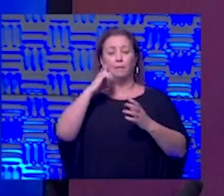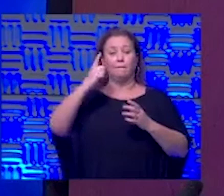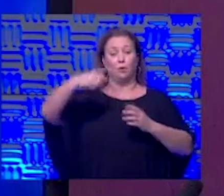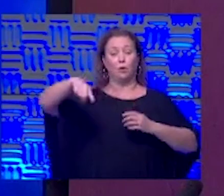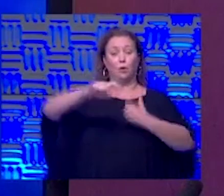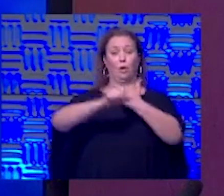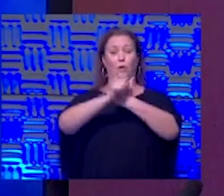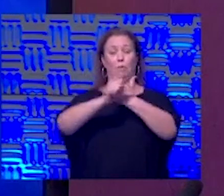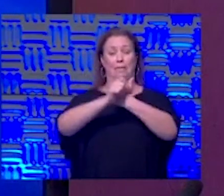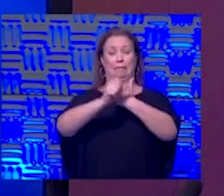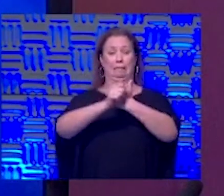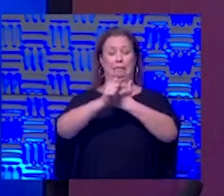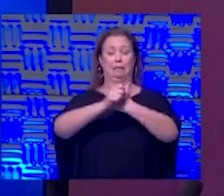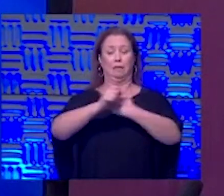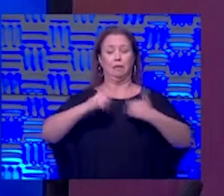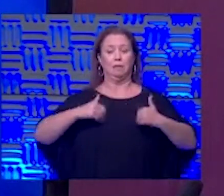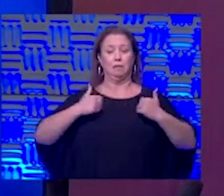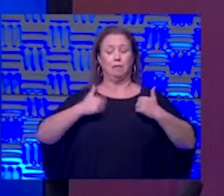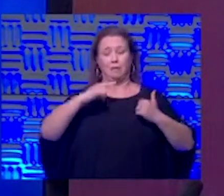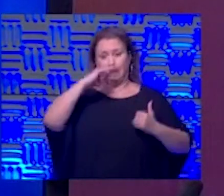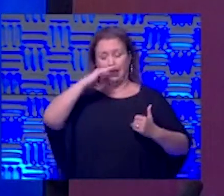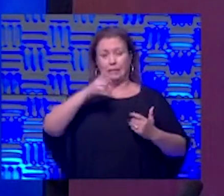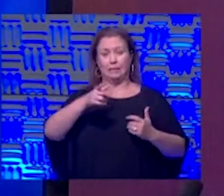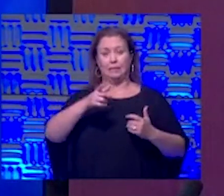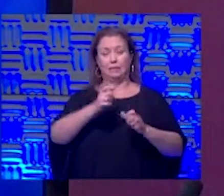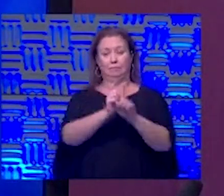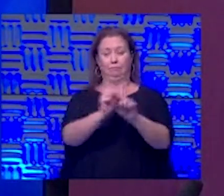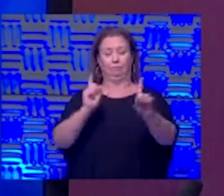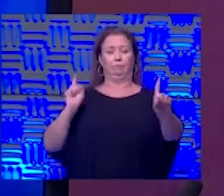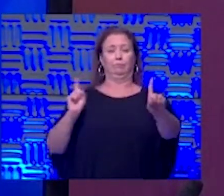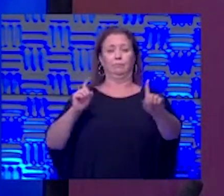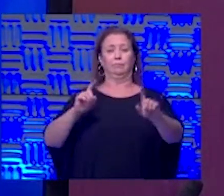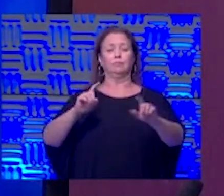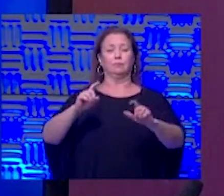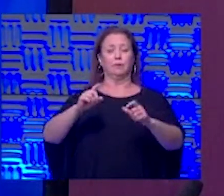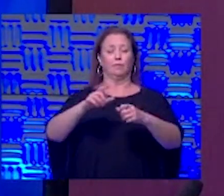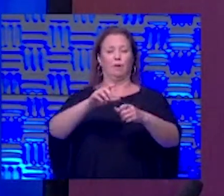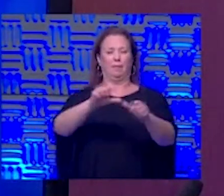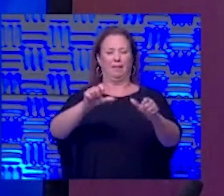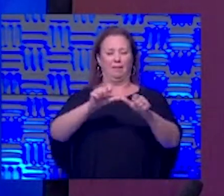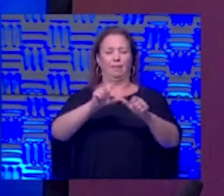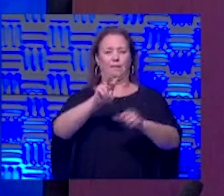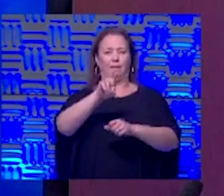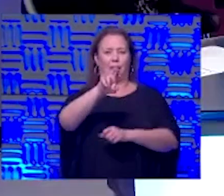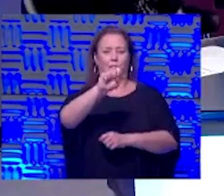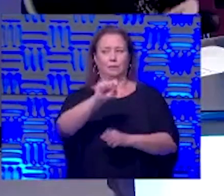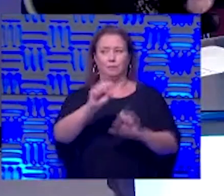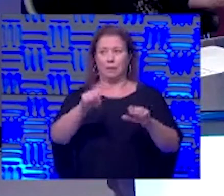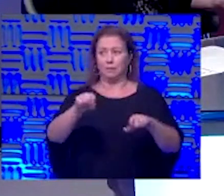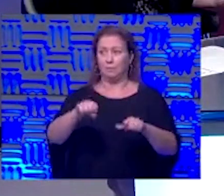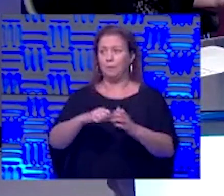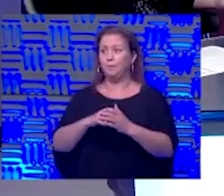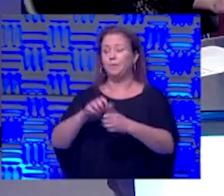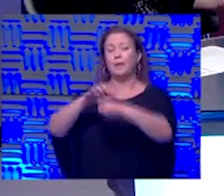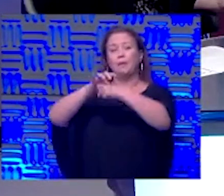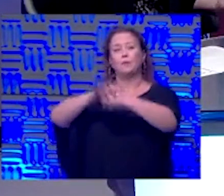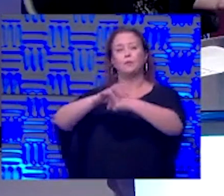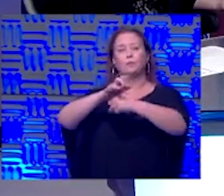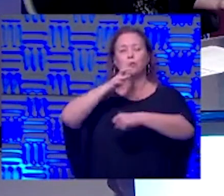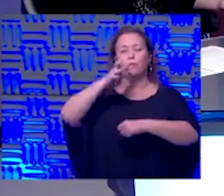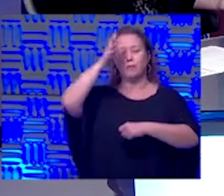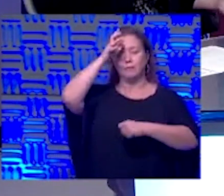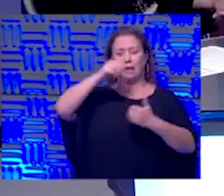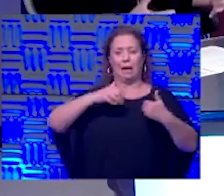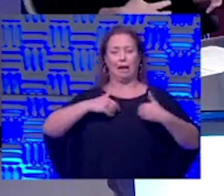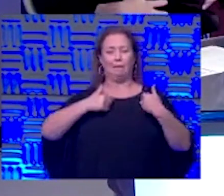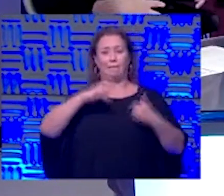who are at risk and or the younger kids, keeping them away from the sources of the virus if at all possible. Well, there's a lot of pressure from parents. I have